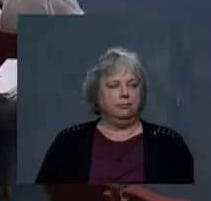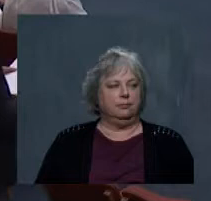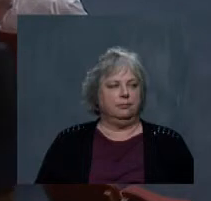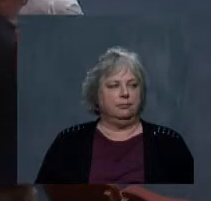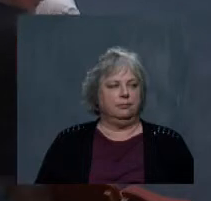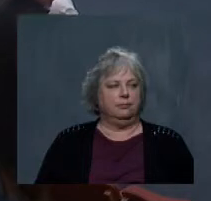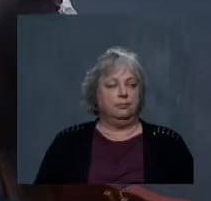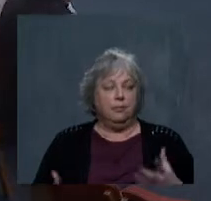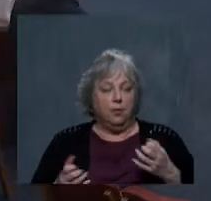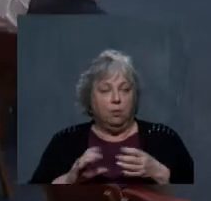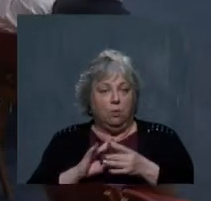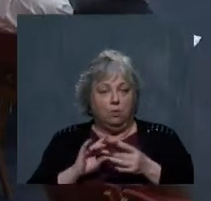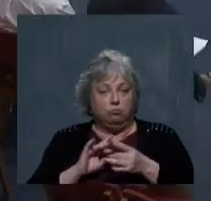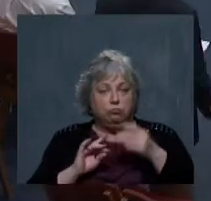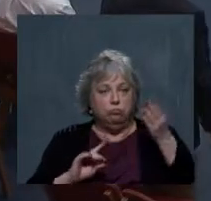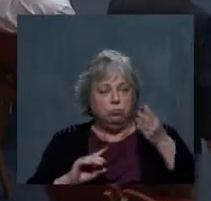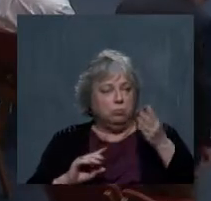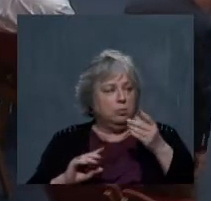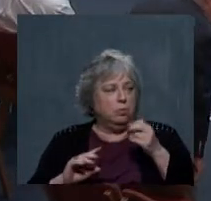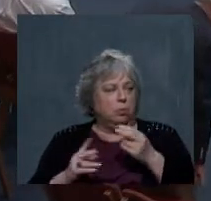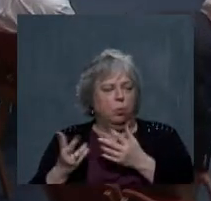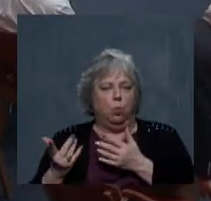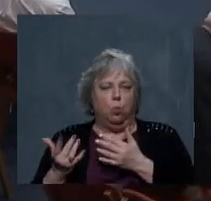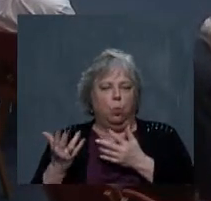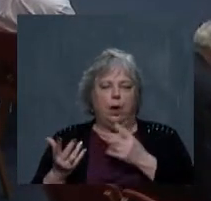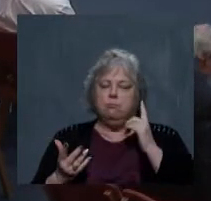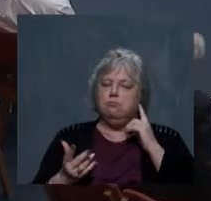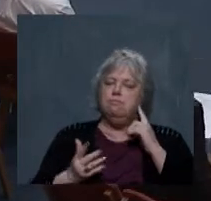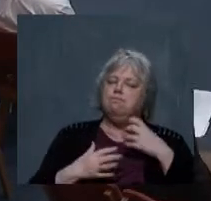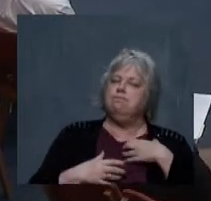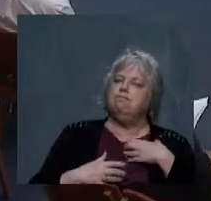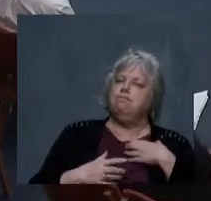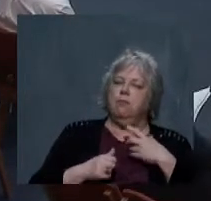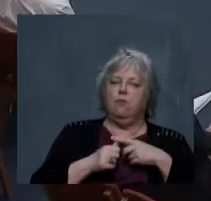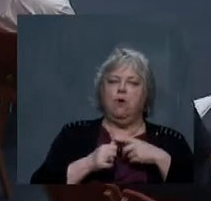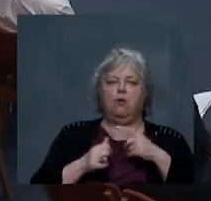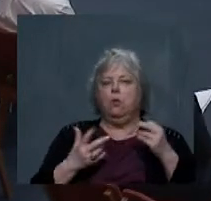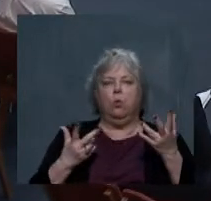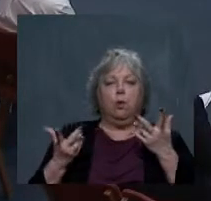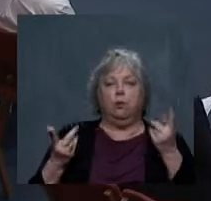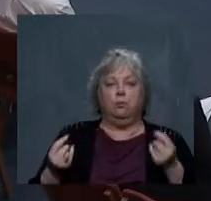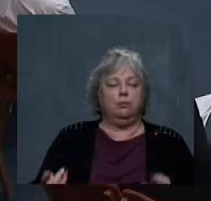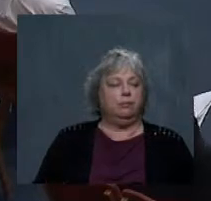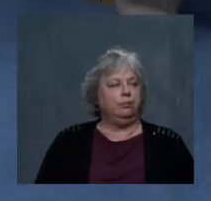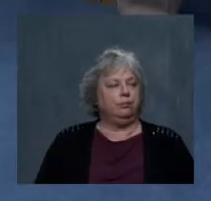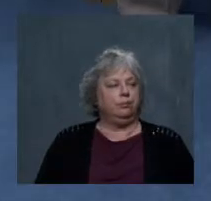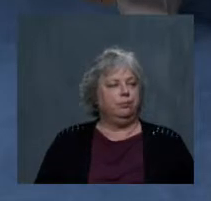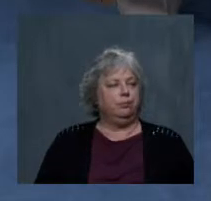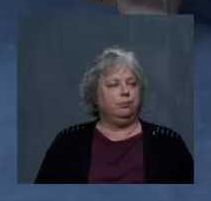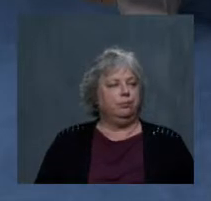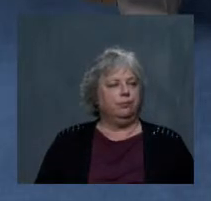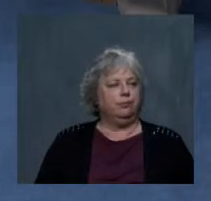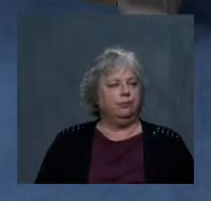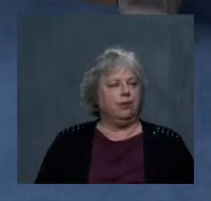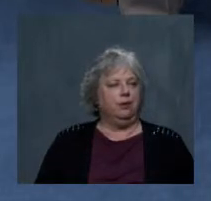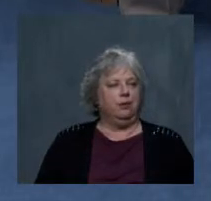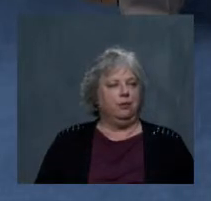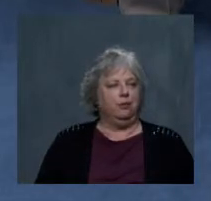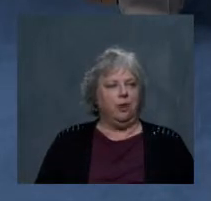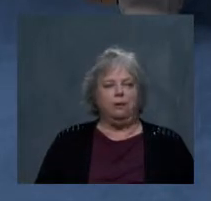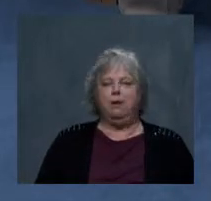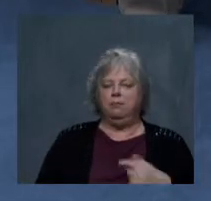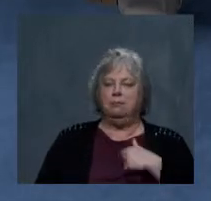Did you want to make a presentation or wait to hear concerns or do both? Well, I was going to do that.